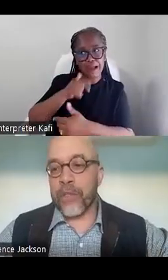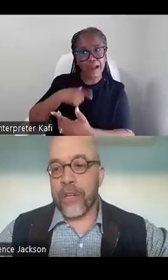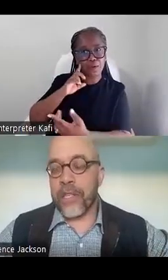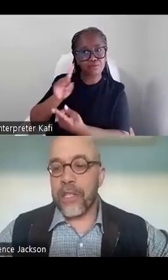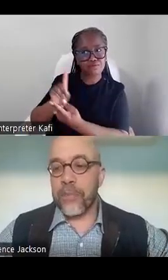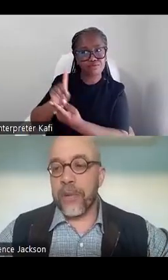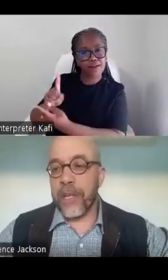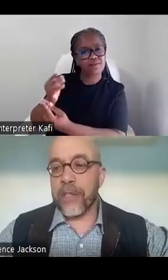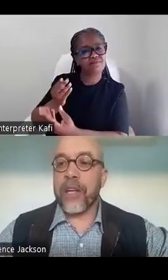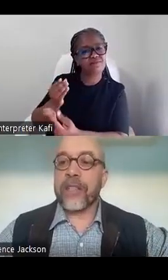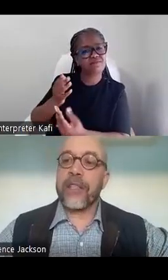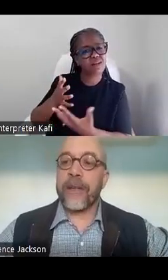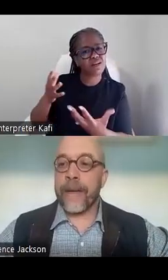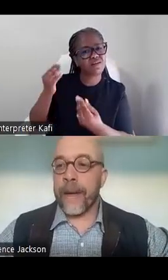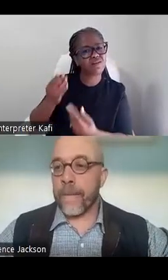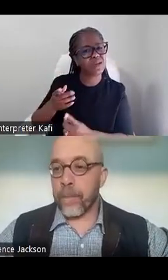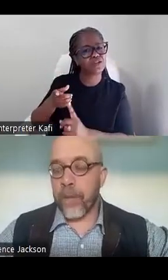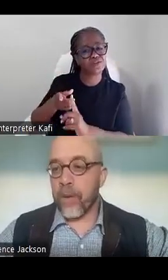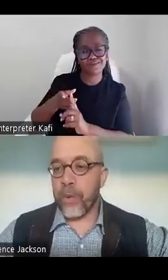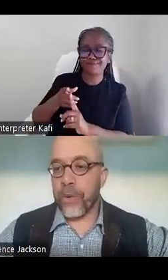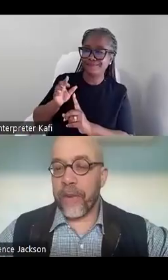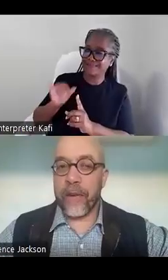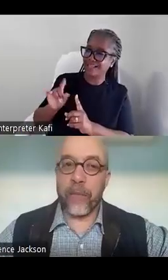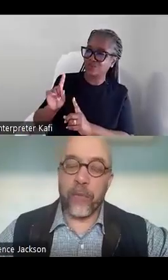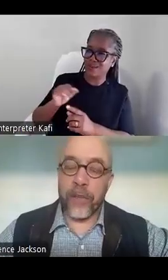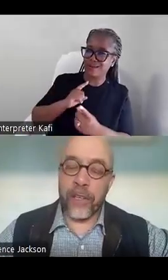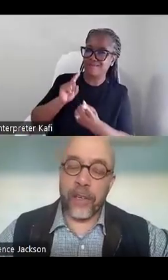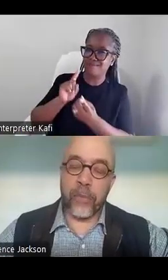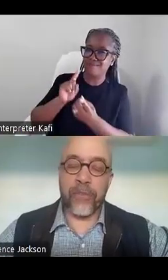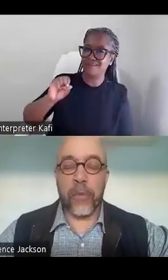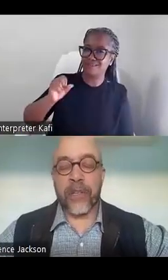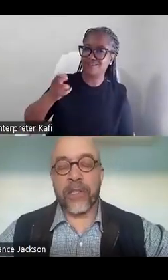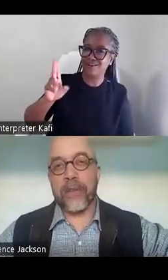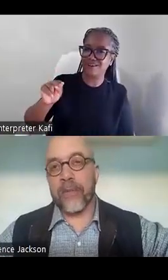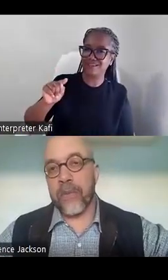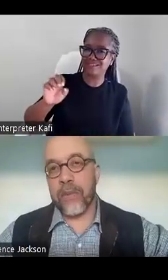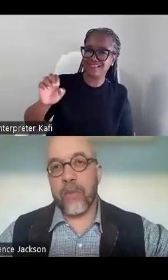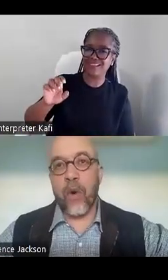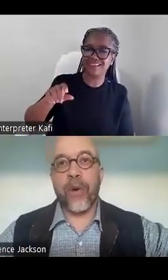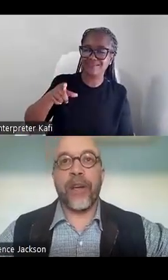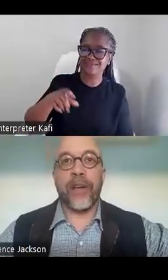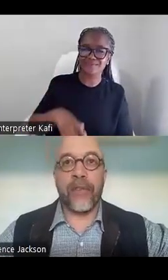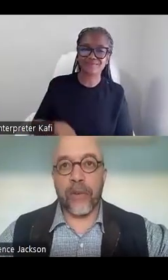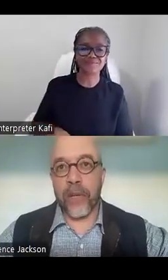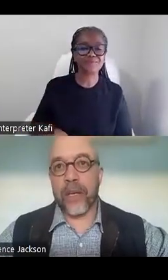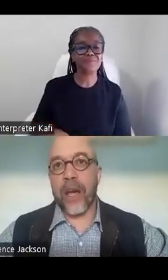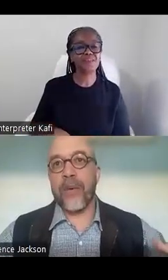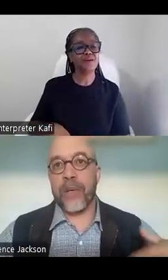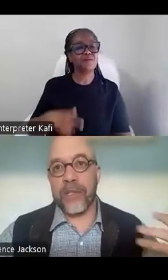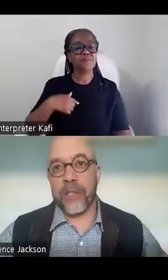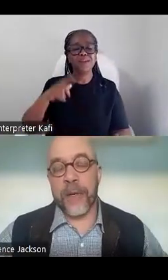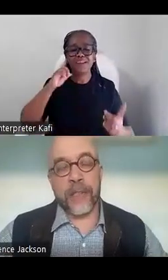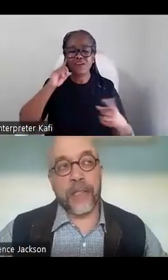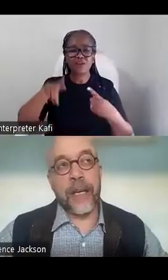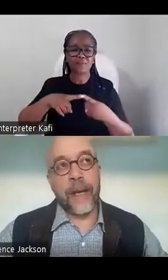of course, our city has been reconstructed, with filling in different parts of the waterways and creating